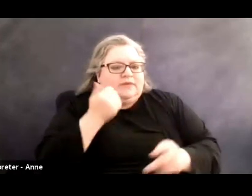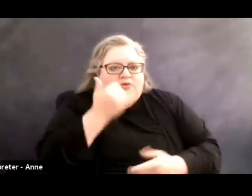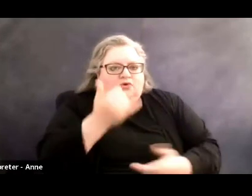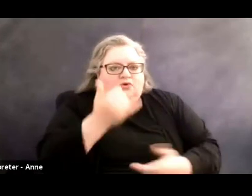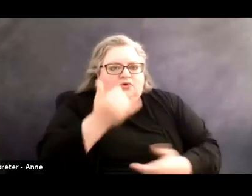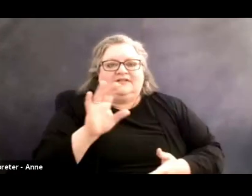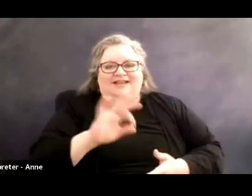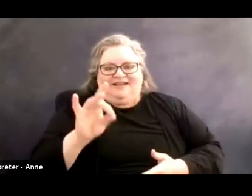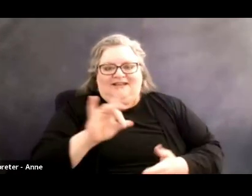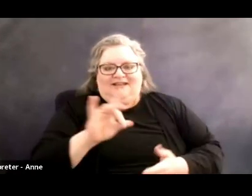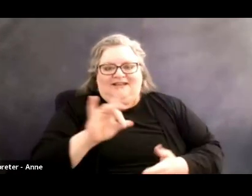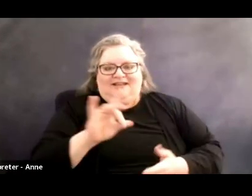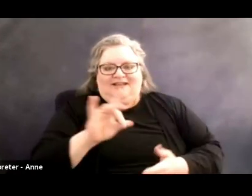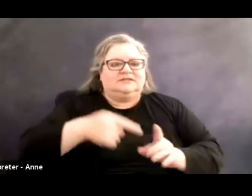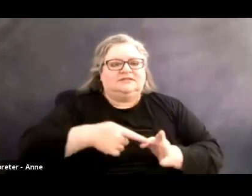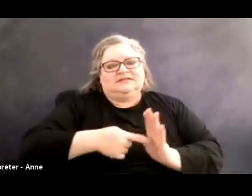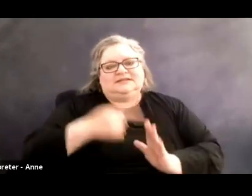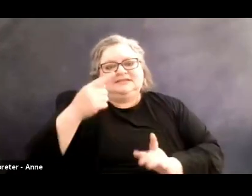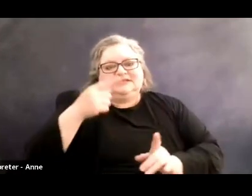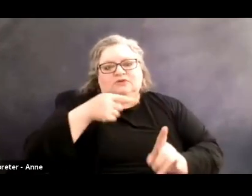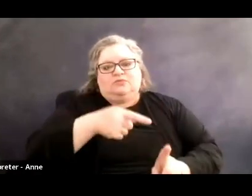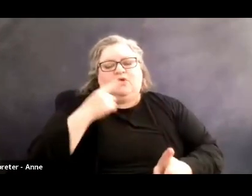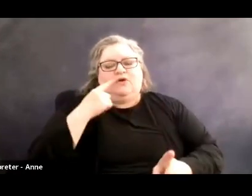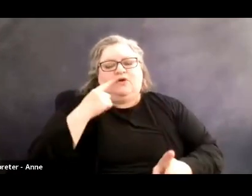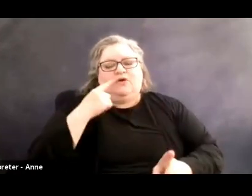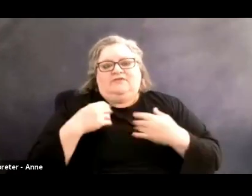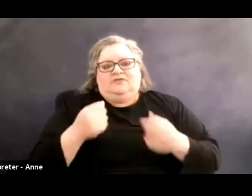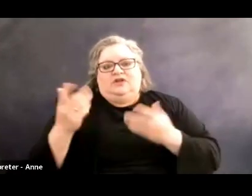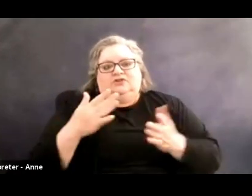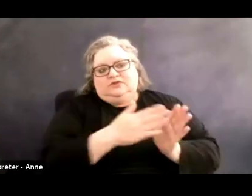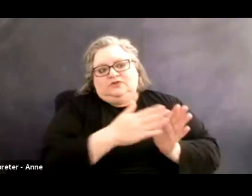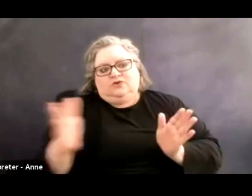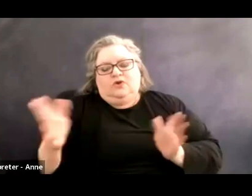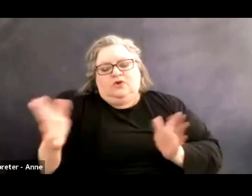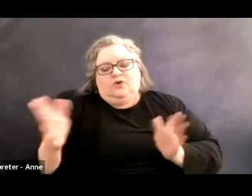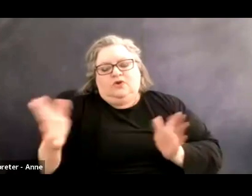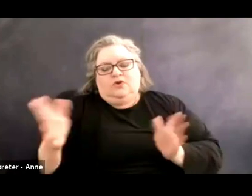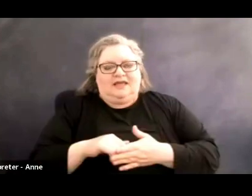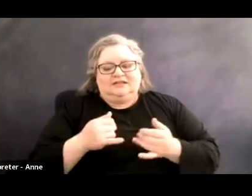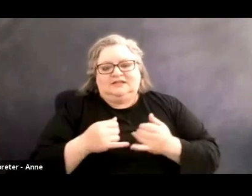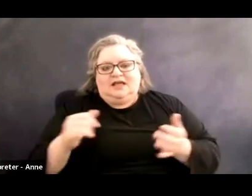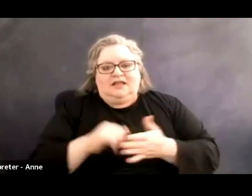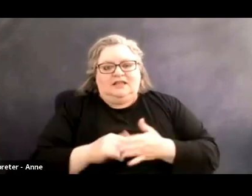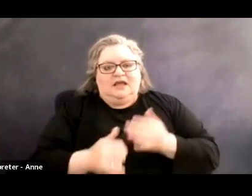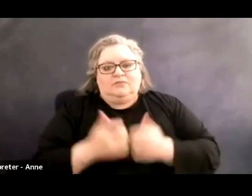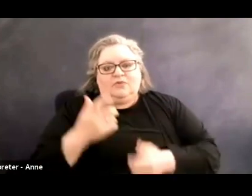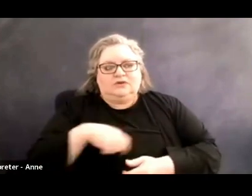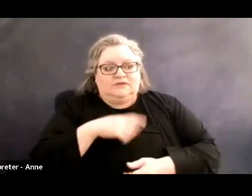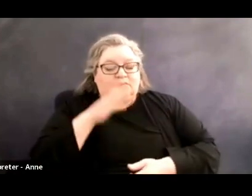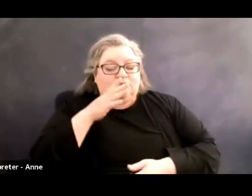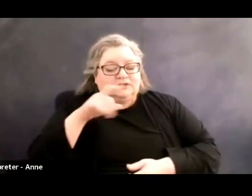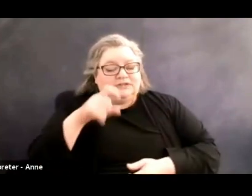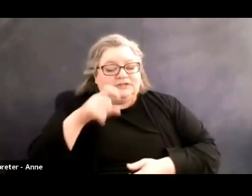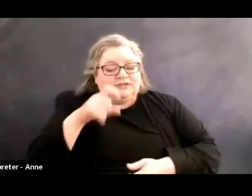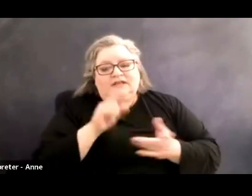of access line for behavioral health services across the nation. That is the line that most of us will need to call. It